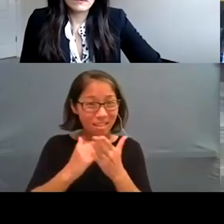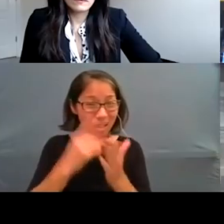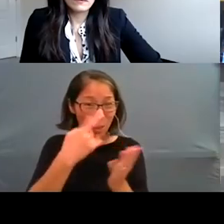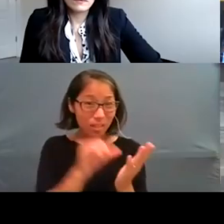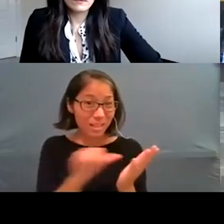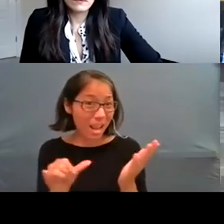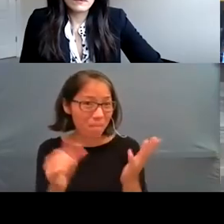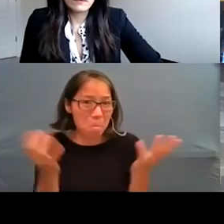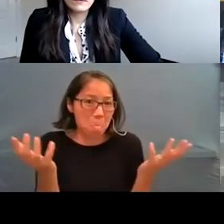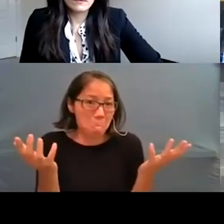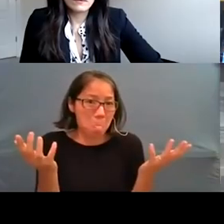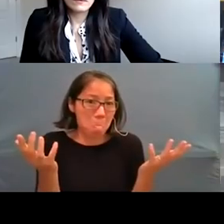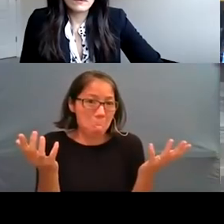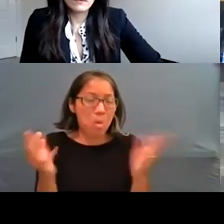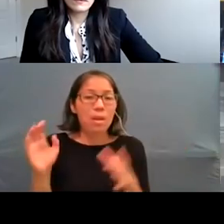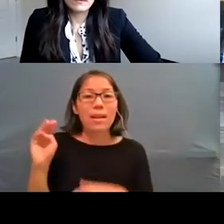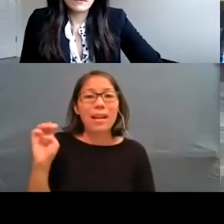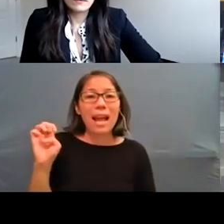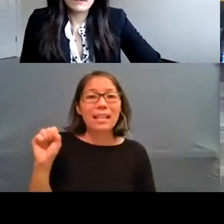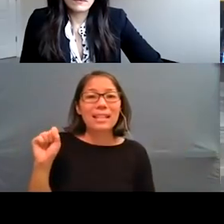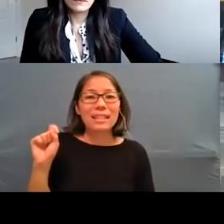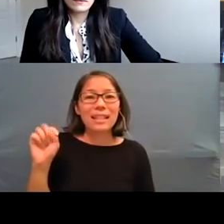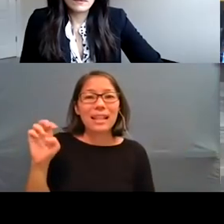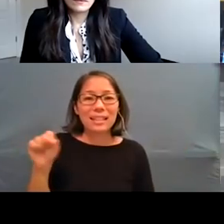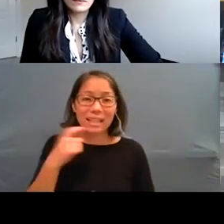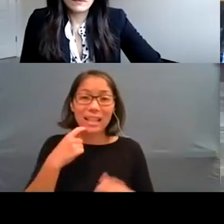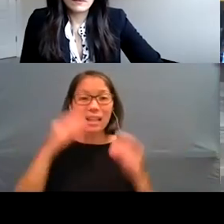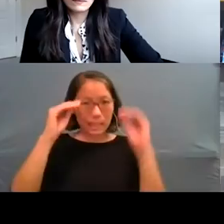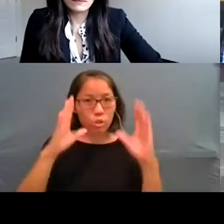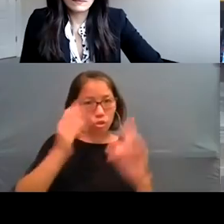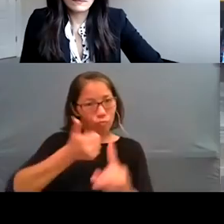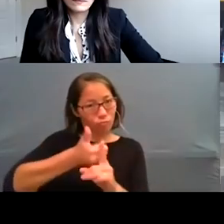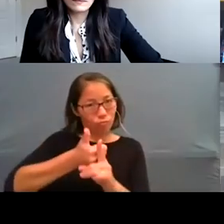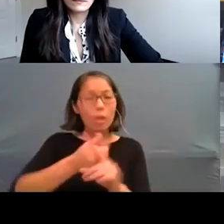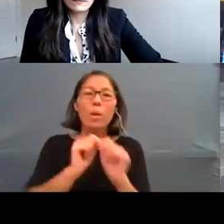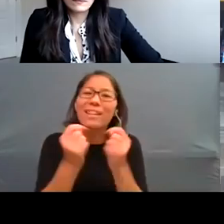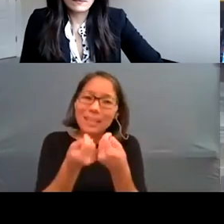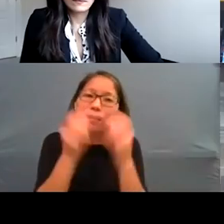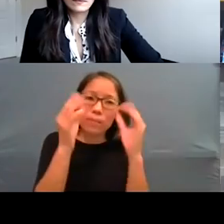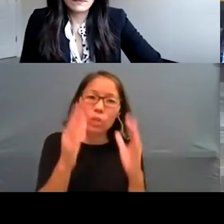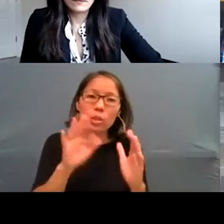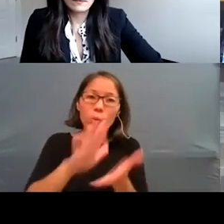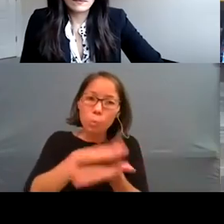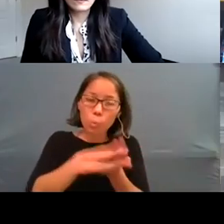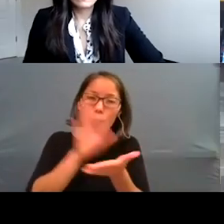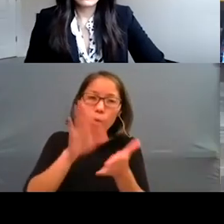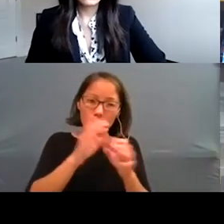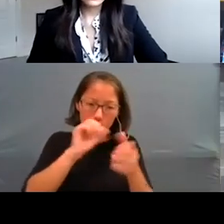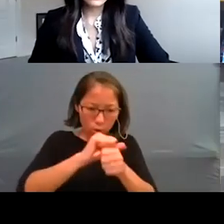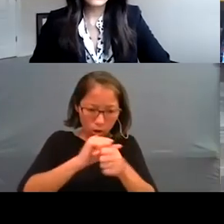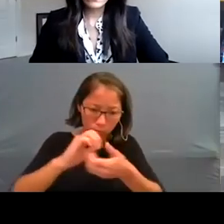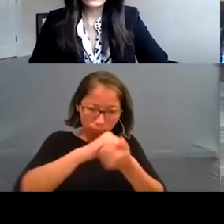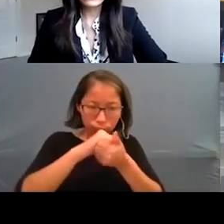with that? The teacher and the team of teachers, they usually work collaboratively to develop those lessons, will be the